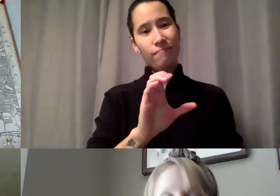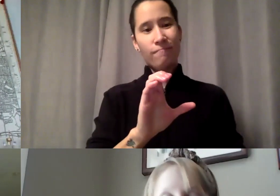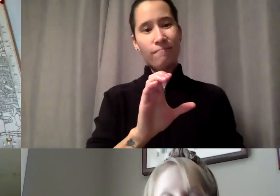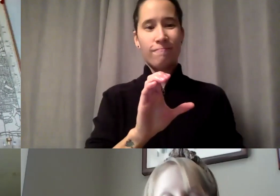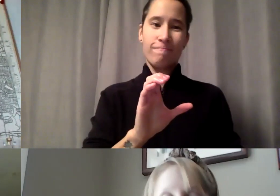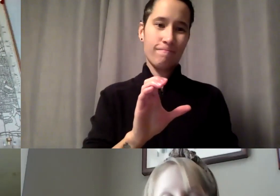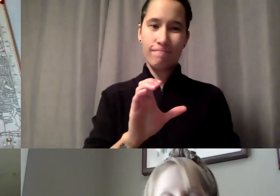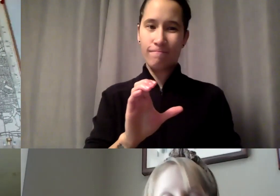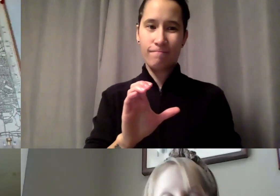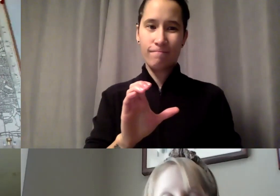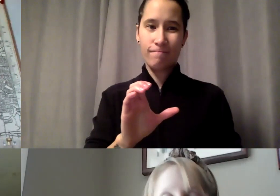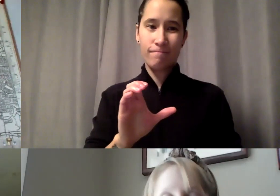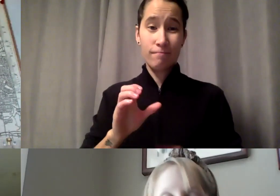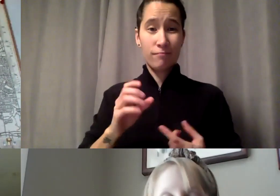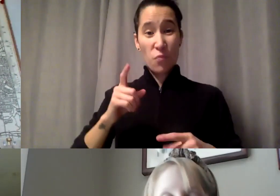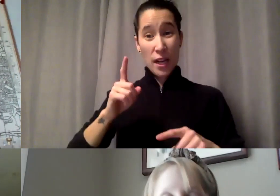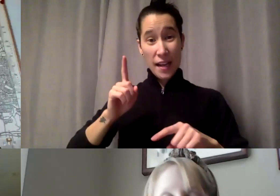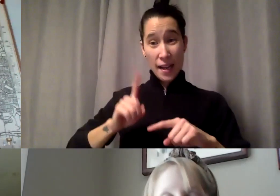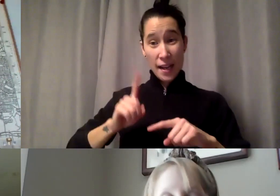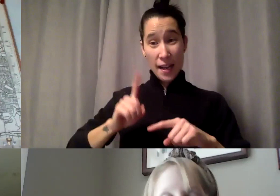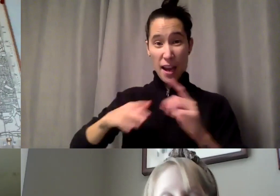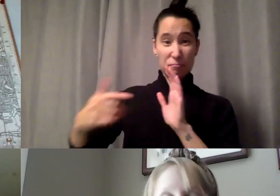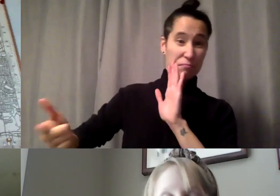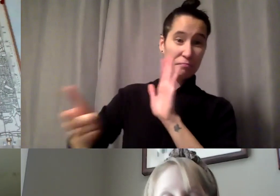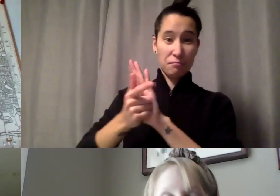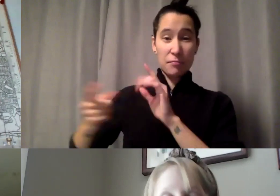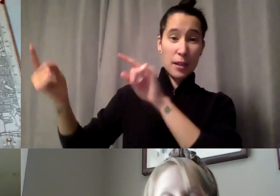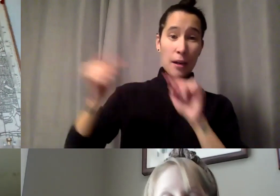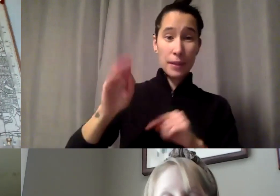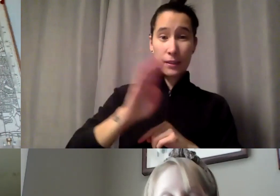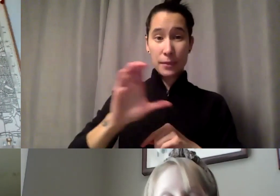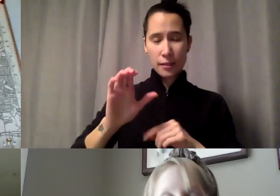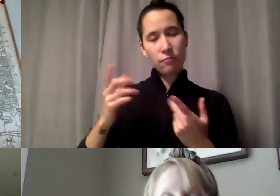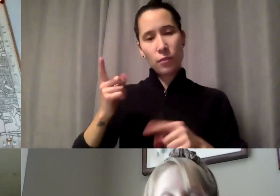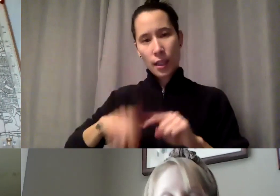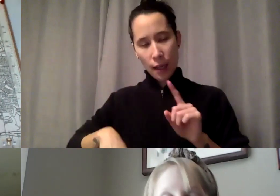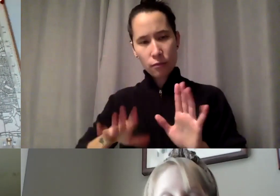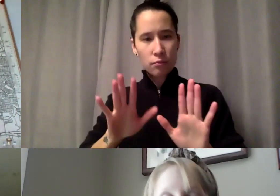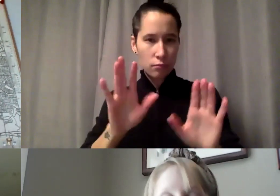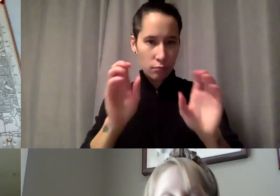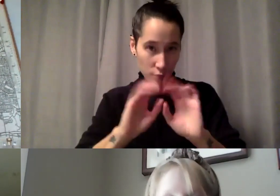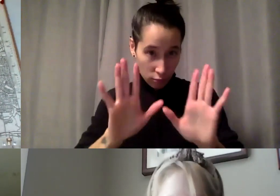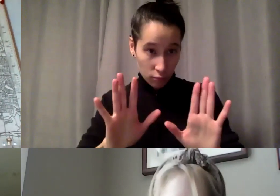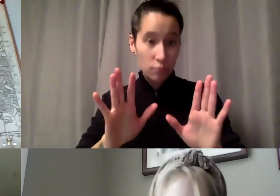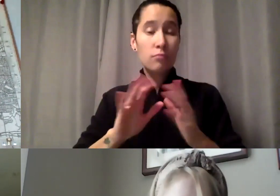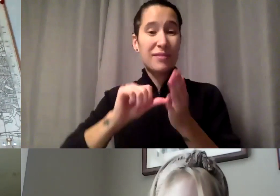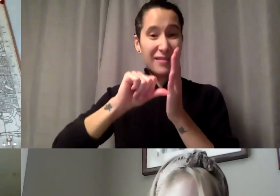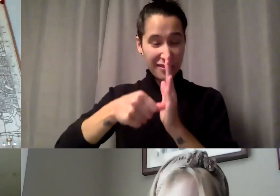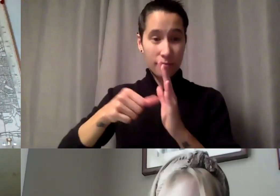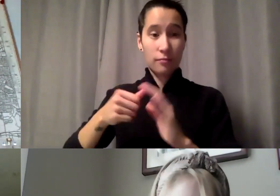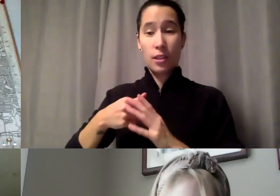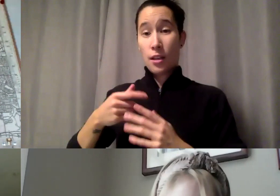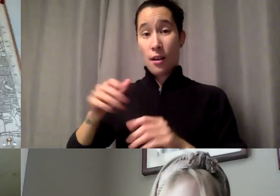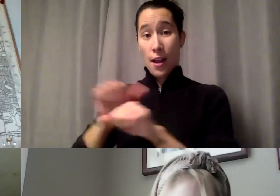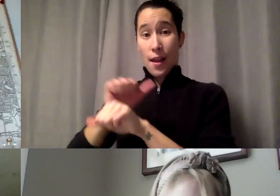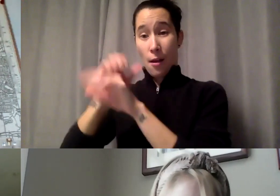we can't prohibit them from coming to BC. So I want to be clear of that. We can't prohibit them. As a club, you have